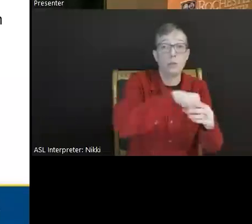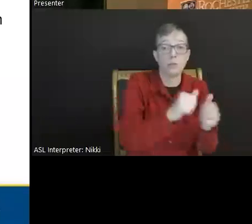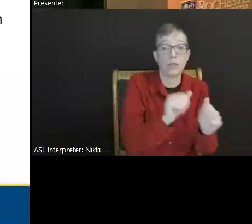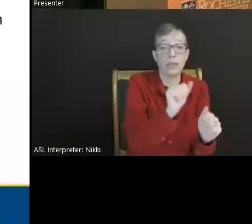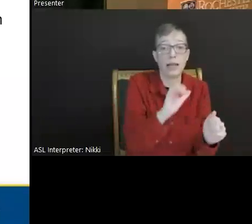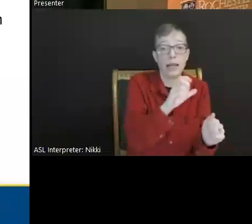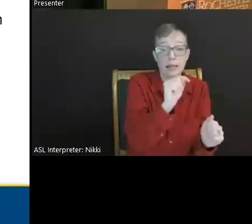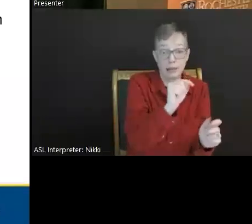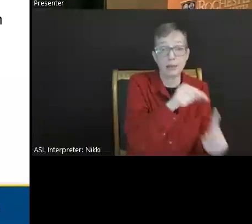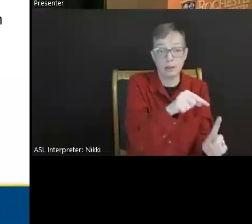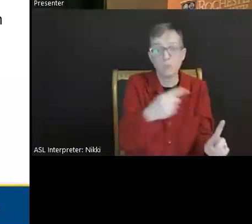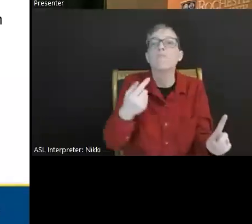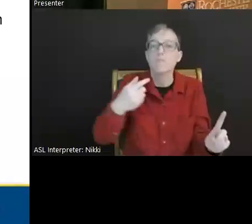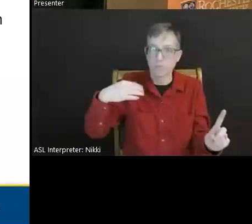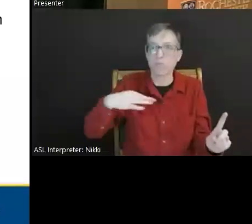care management.